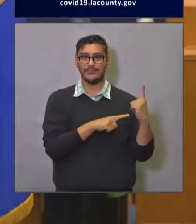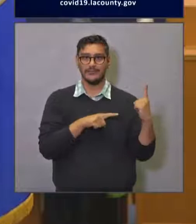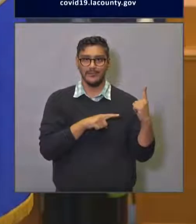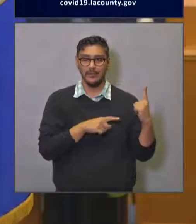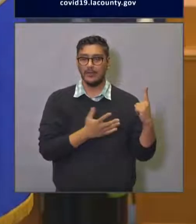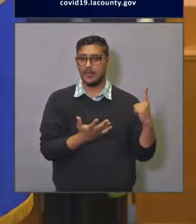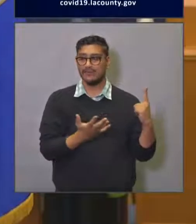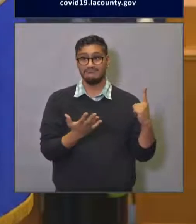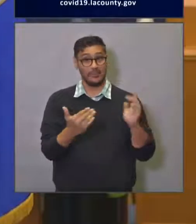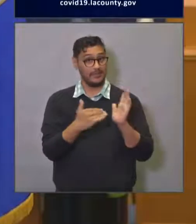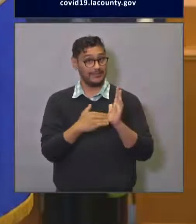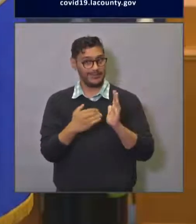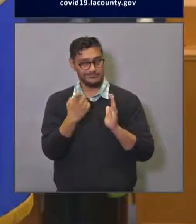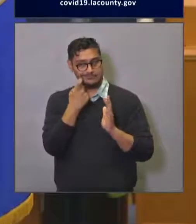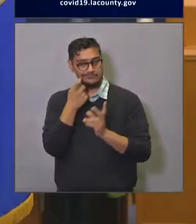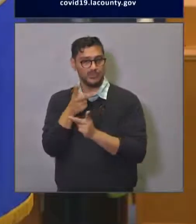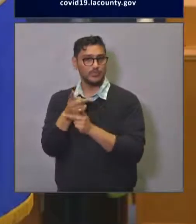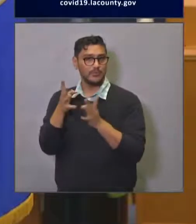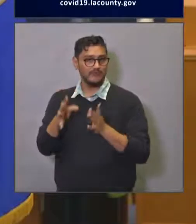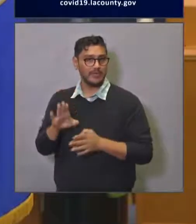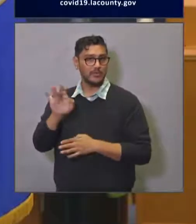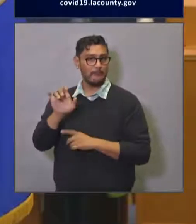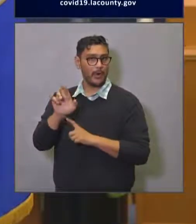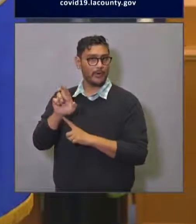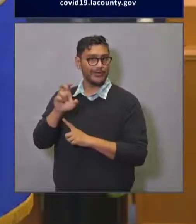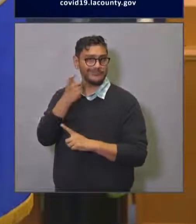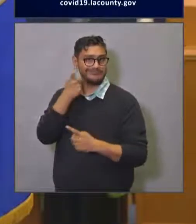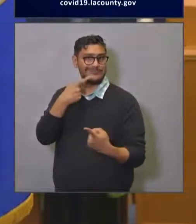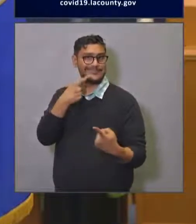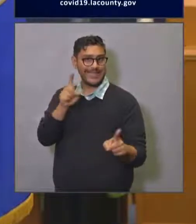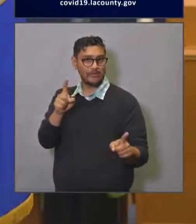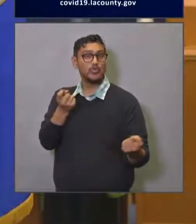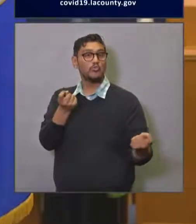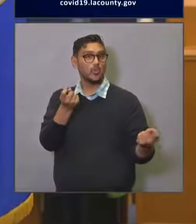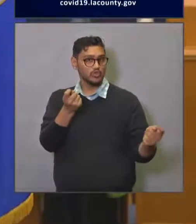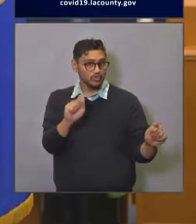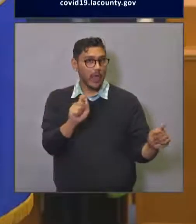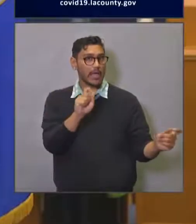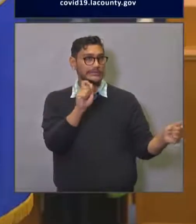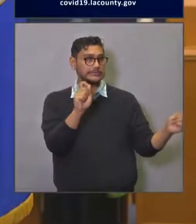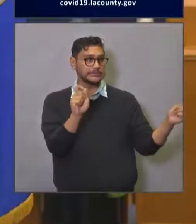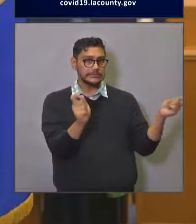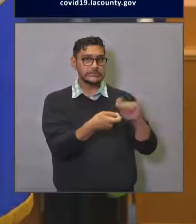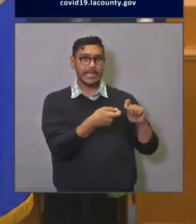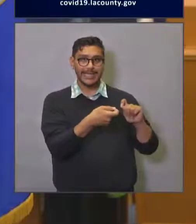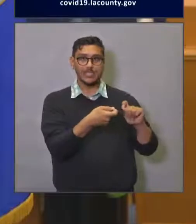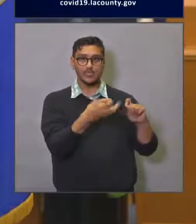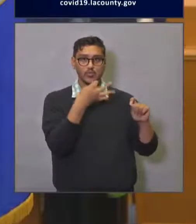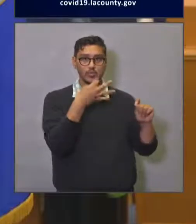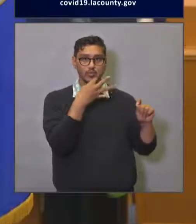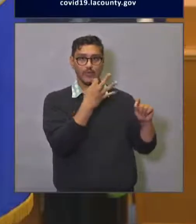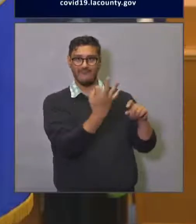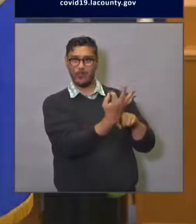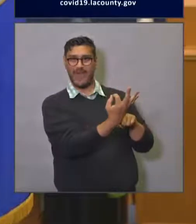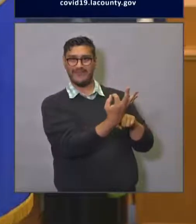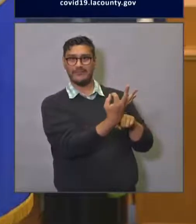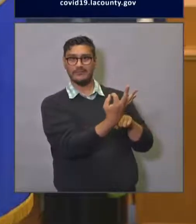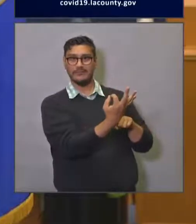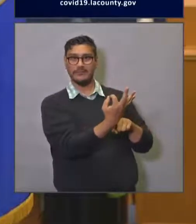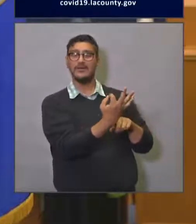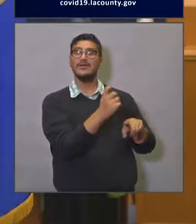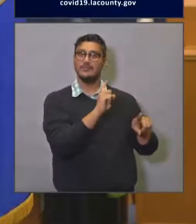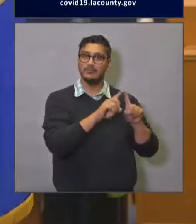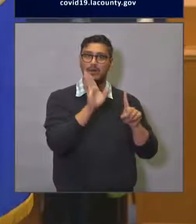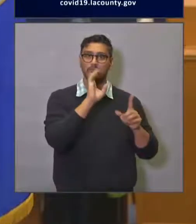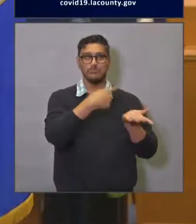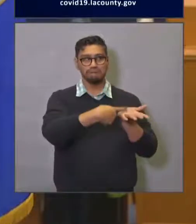as Supervisor Barger announced, we're really working towards trying to make changes by Friday. But we'll be working and talking with